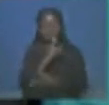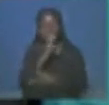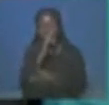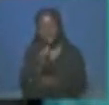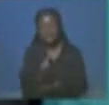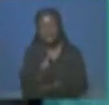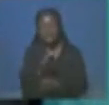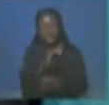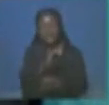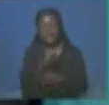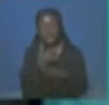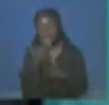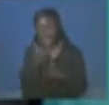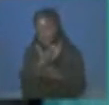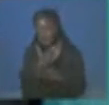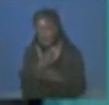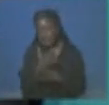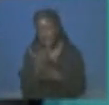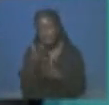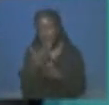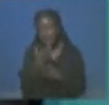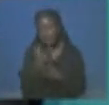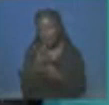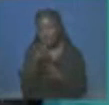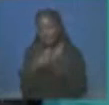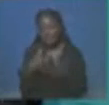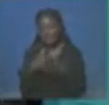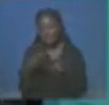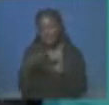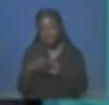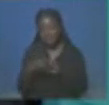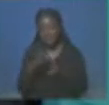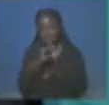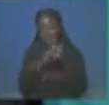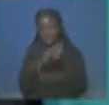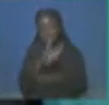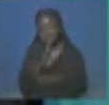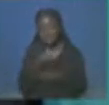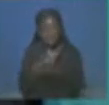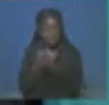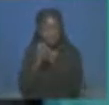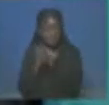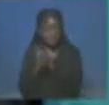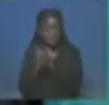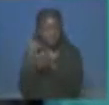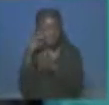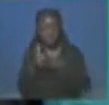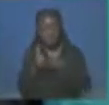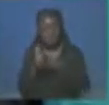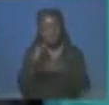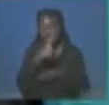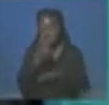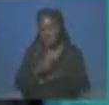the Inter-American Development Bank, the IDB, is to be commended for spearheading the establishment of